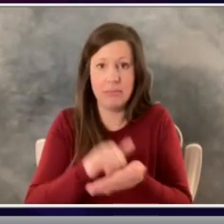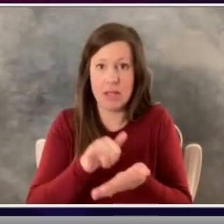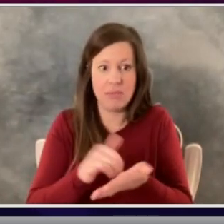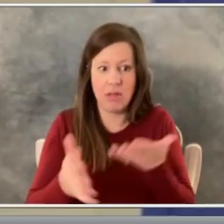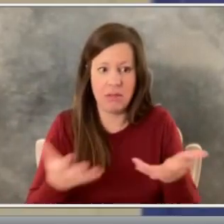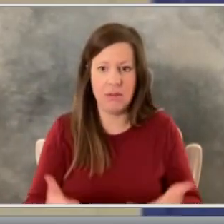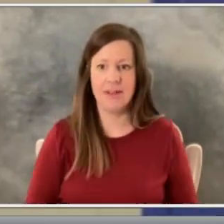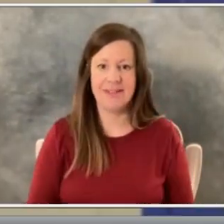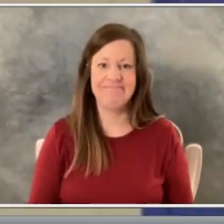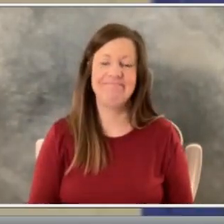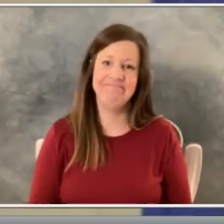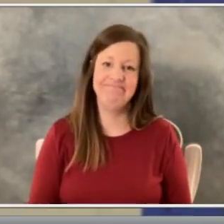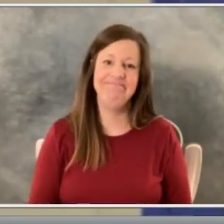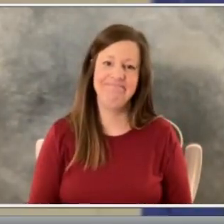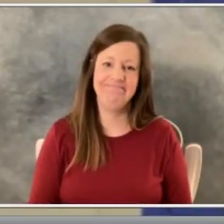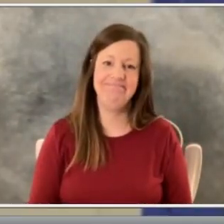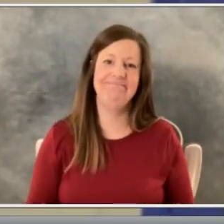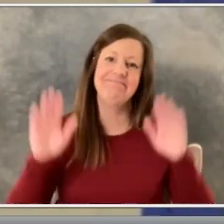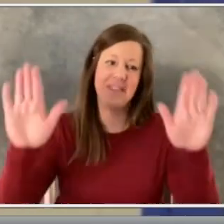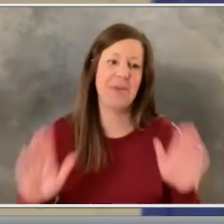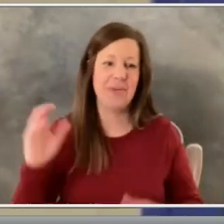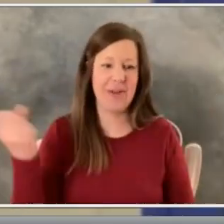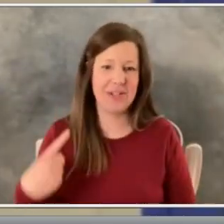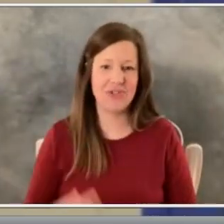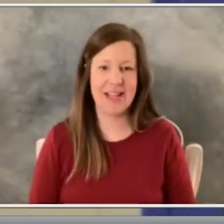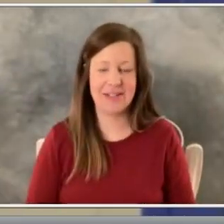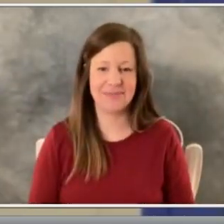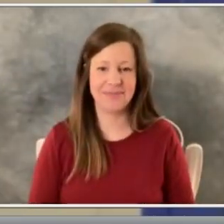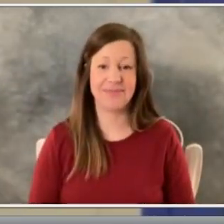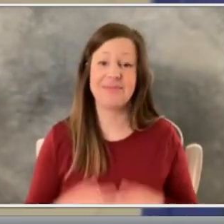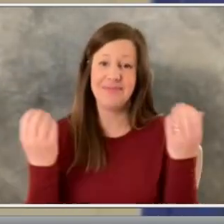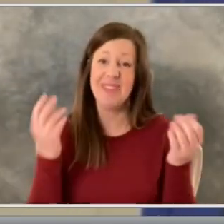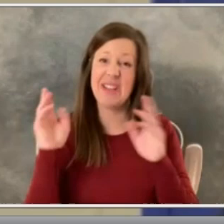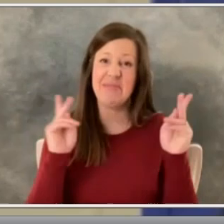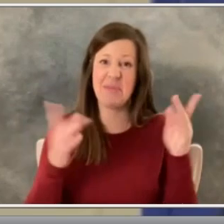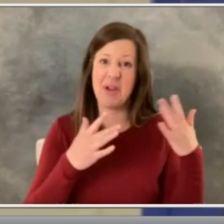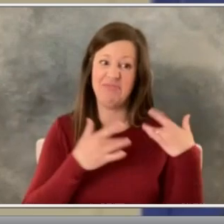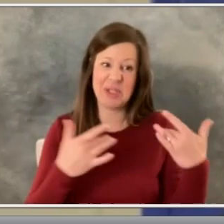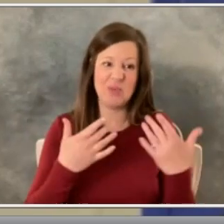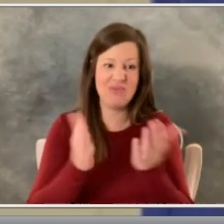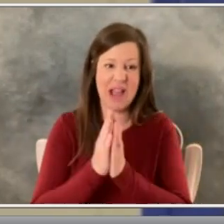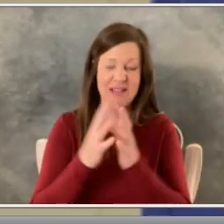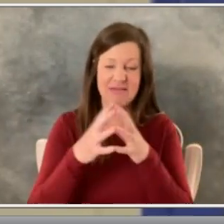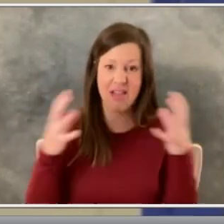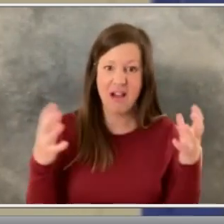Great question. I get that asked a lot, and it's hard to